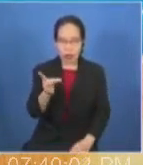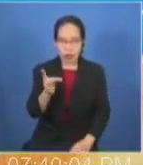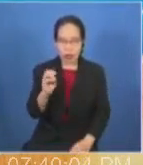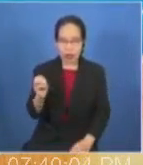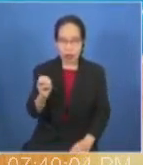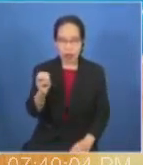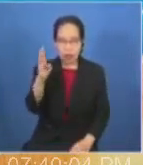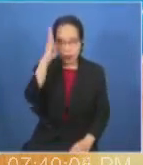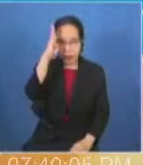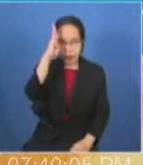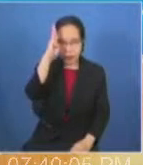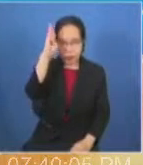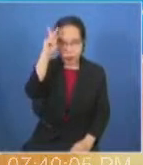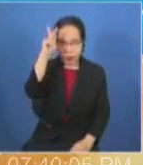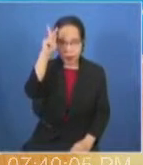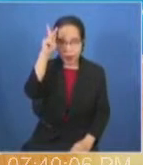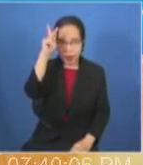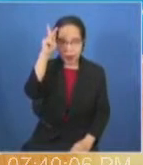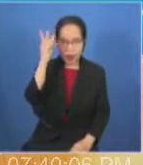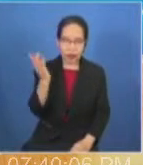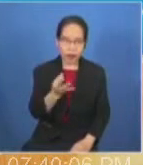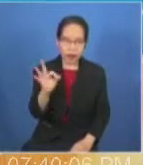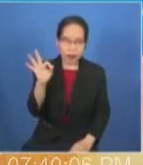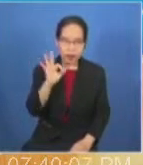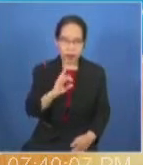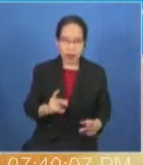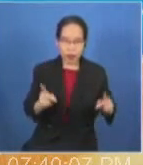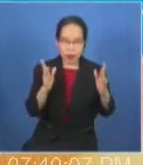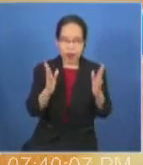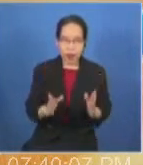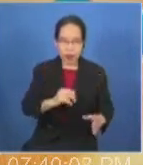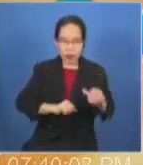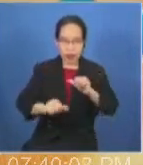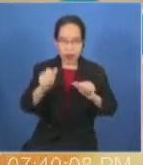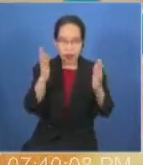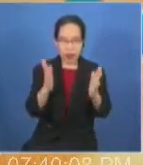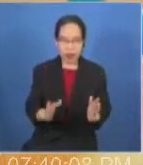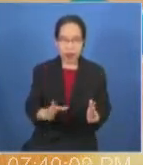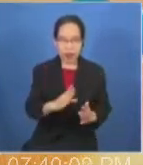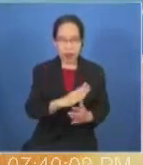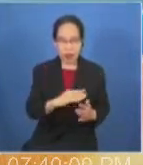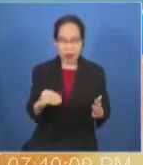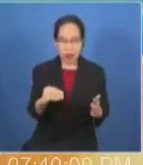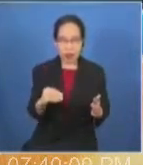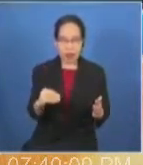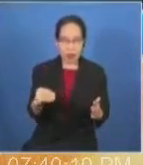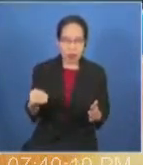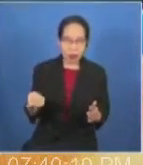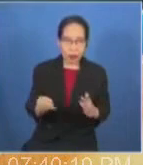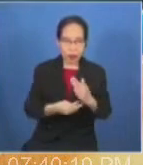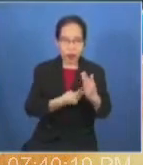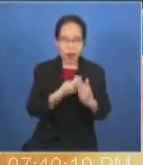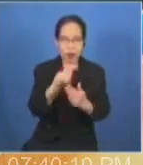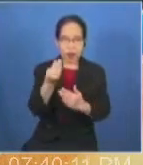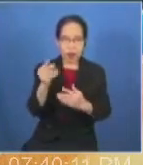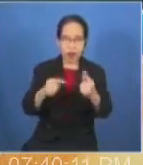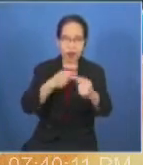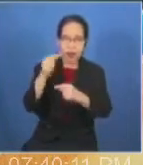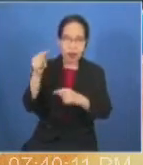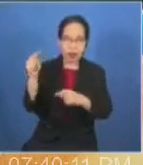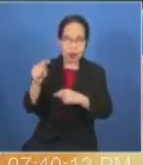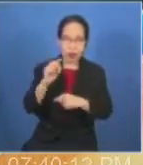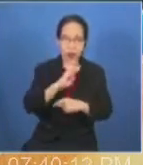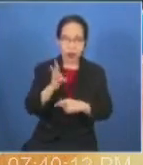In 1580, Bernard Palissy, a French potter and scientist, discovered the modern theory of the